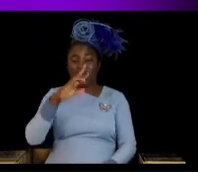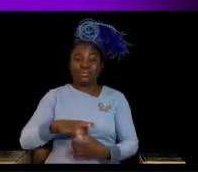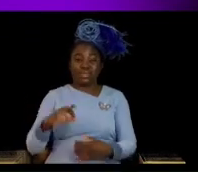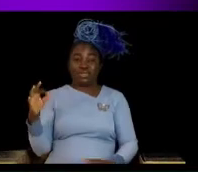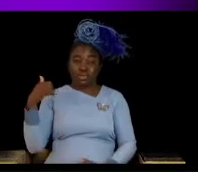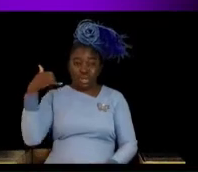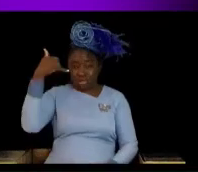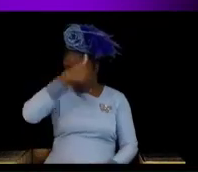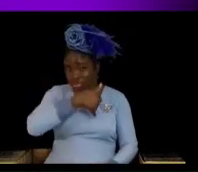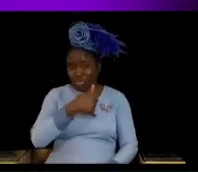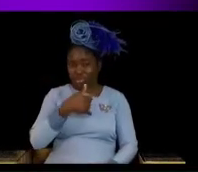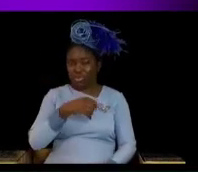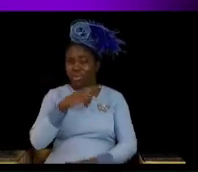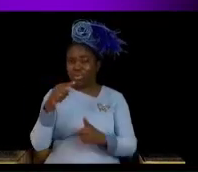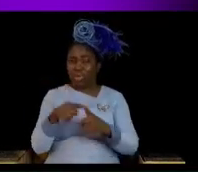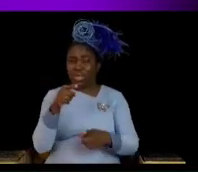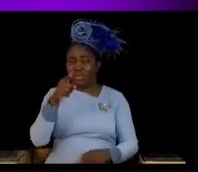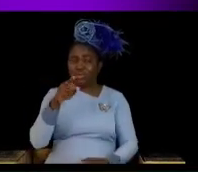are